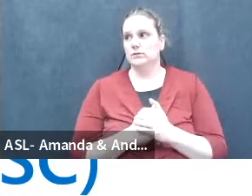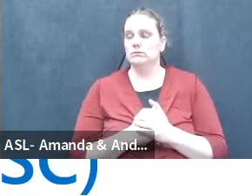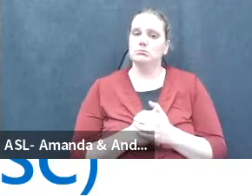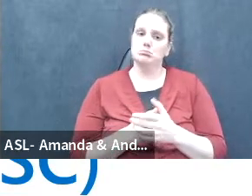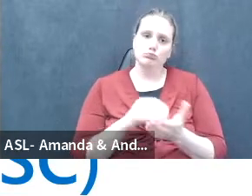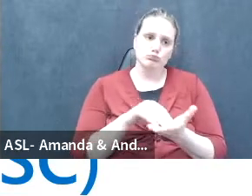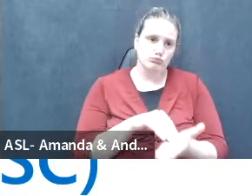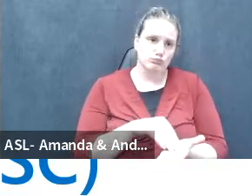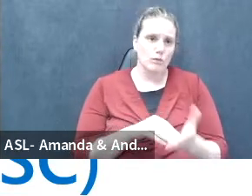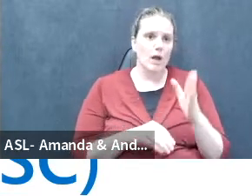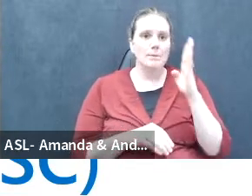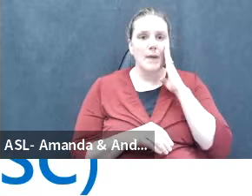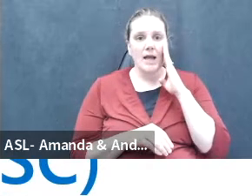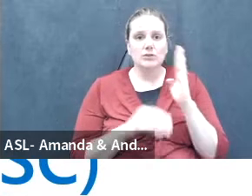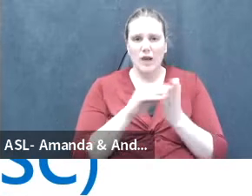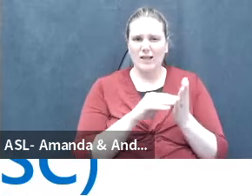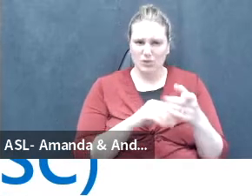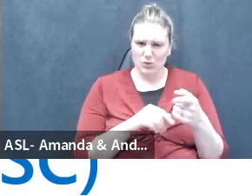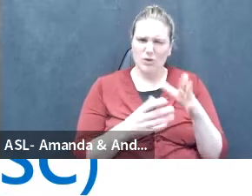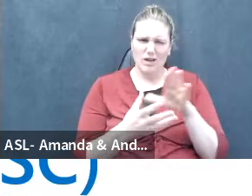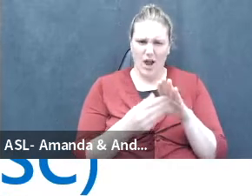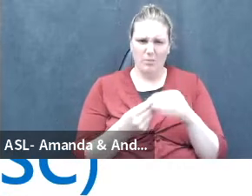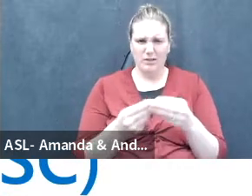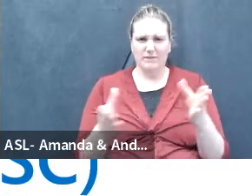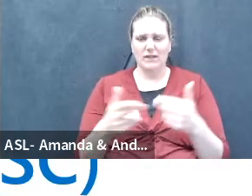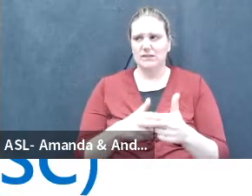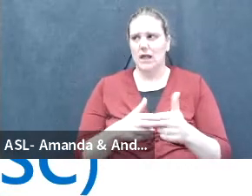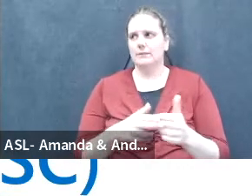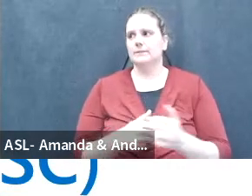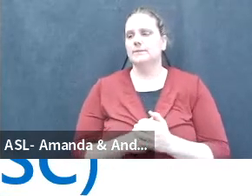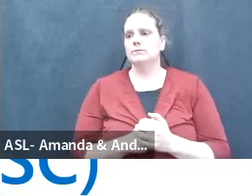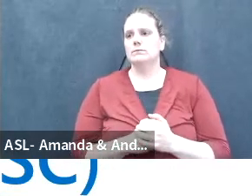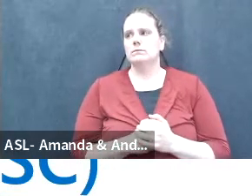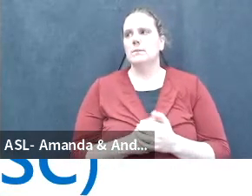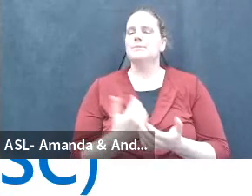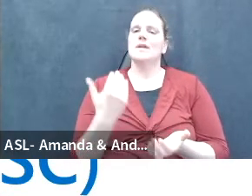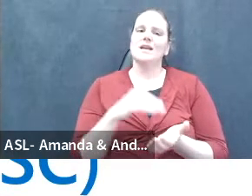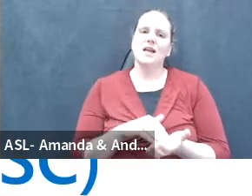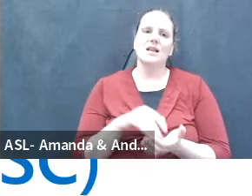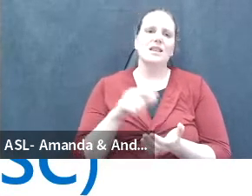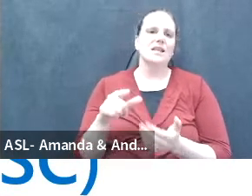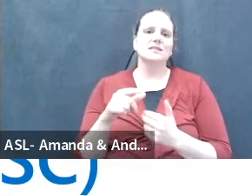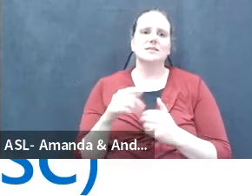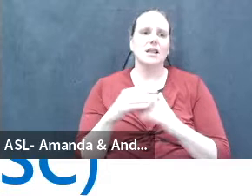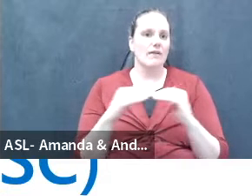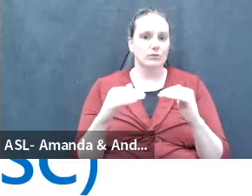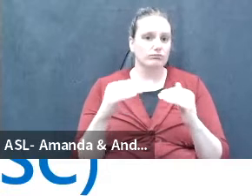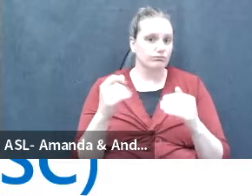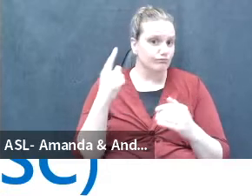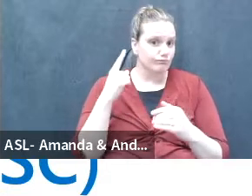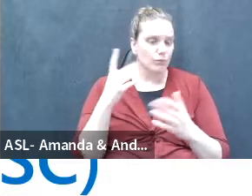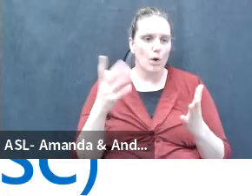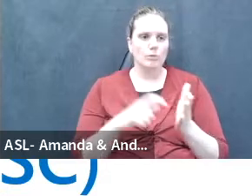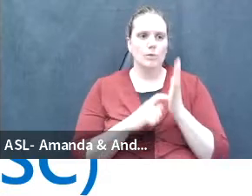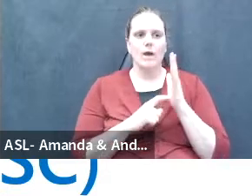tracking. So, and you guys will all get a copy of this slide, but this is just, again, just a level set on what is required of